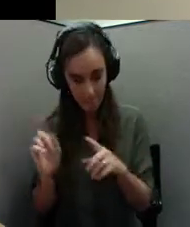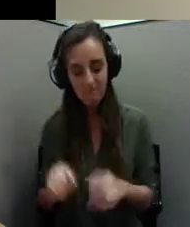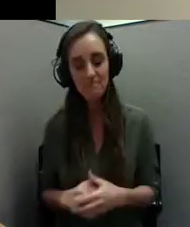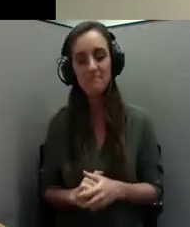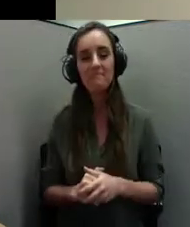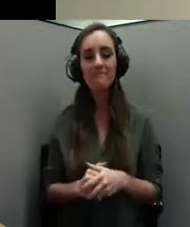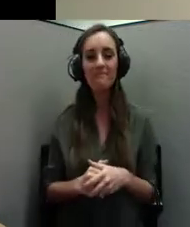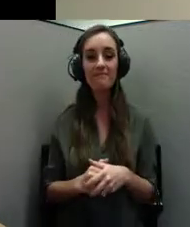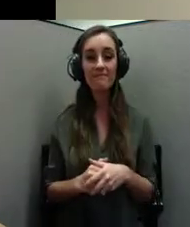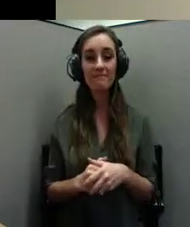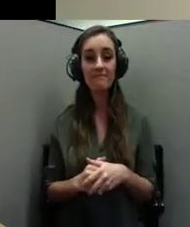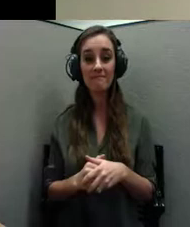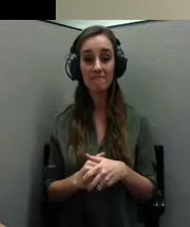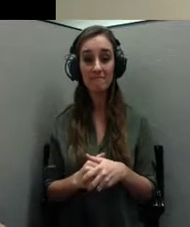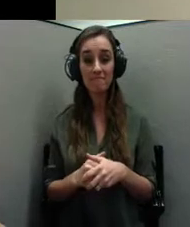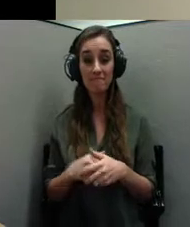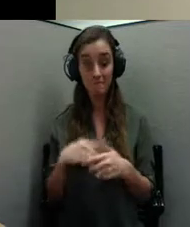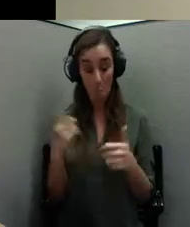who was lazy